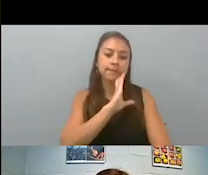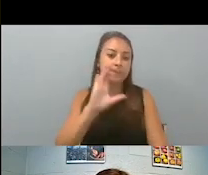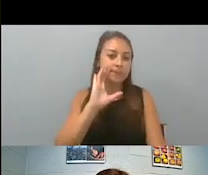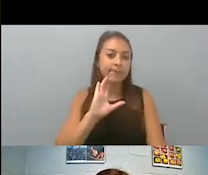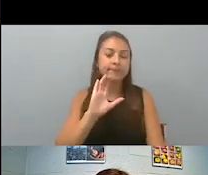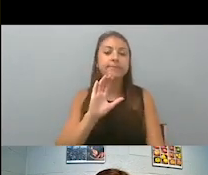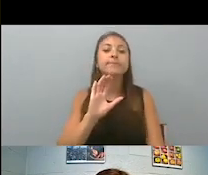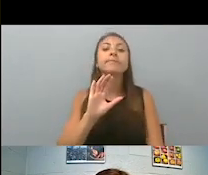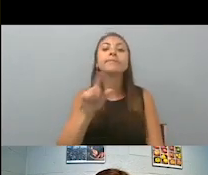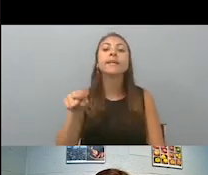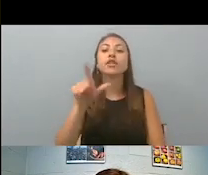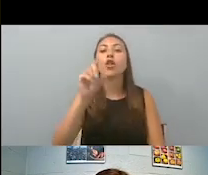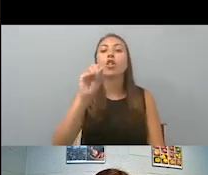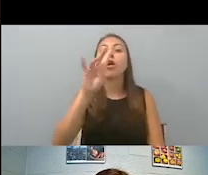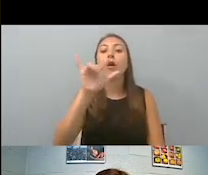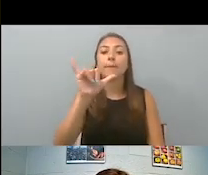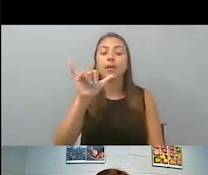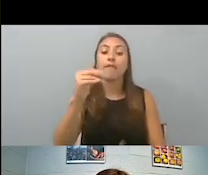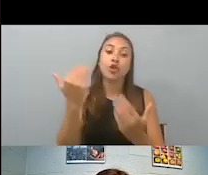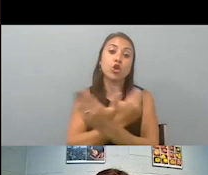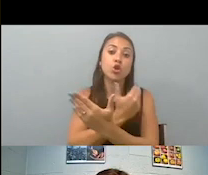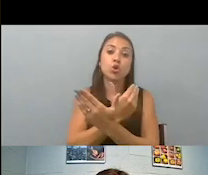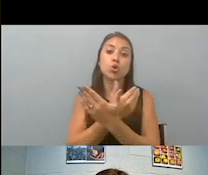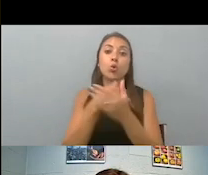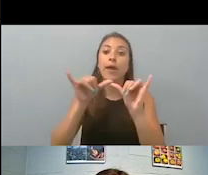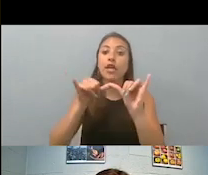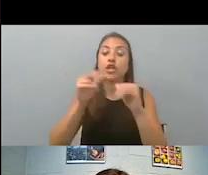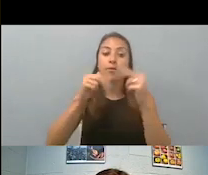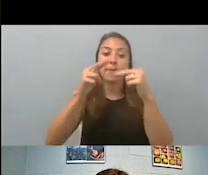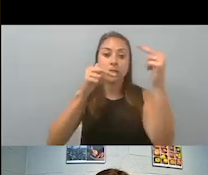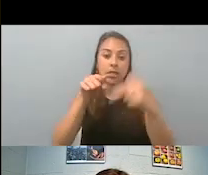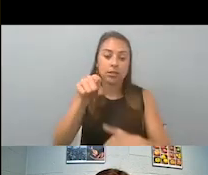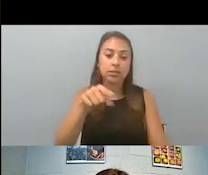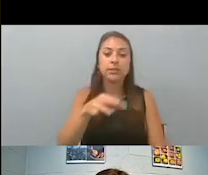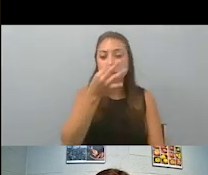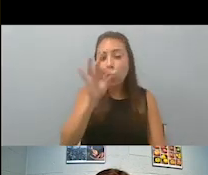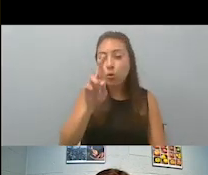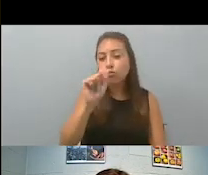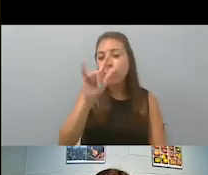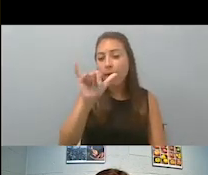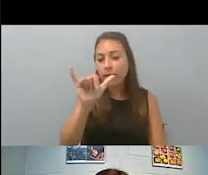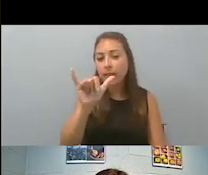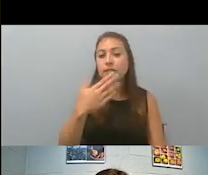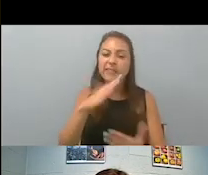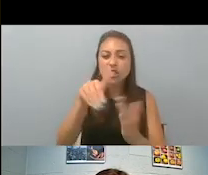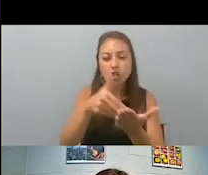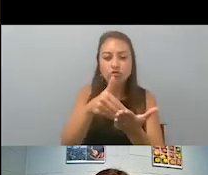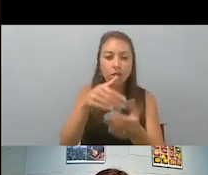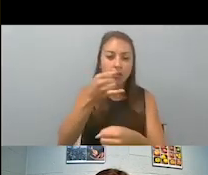lobby of the brand new School of Engineering building on Brook Street. This one's really close by to the Ratty, and it has a really good central location as